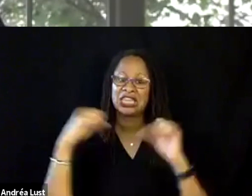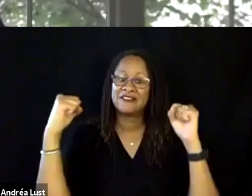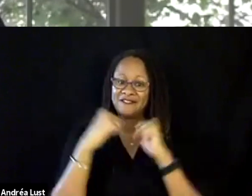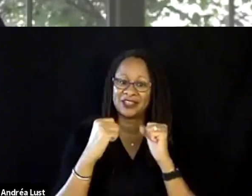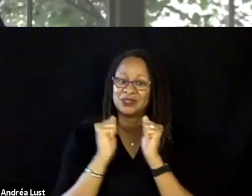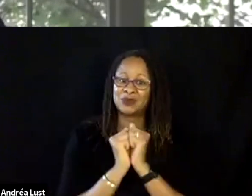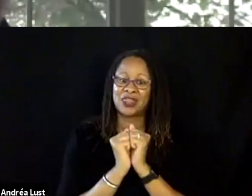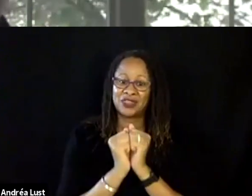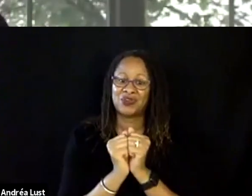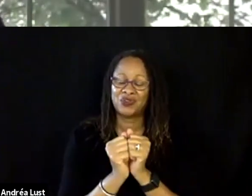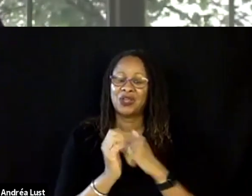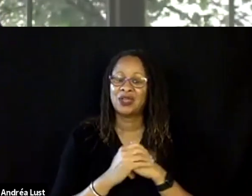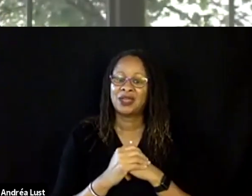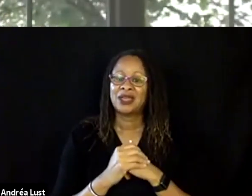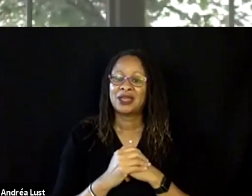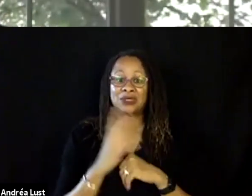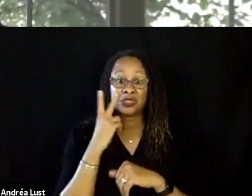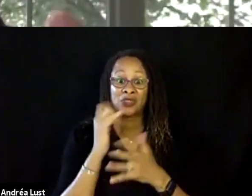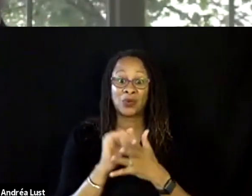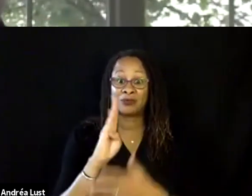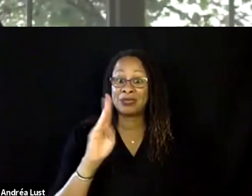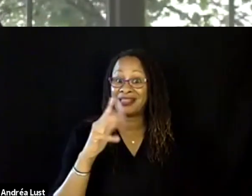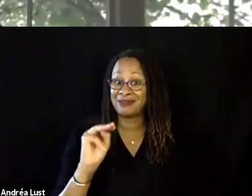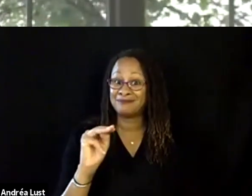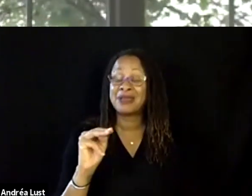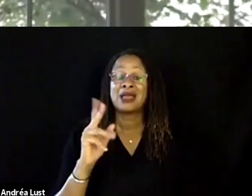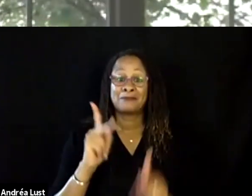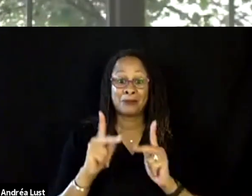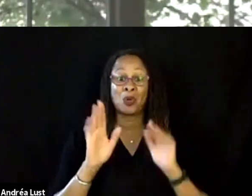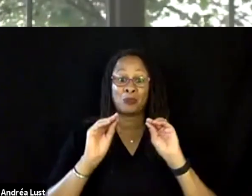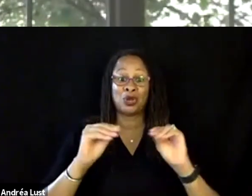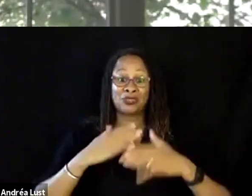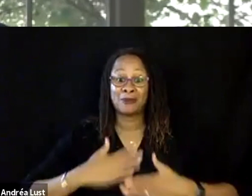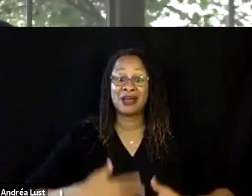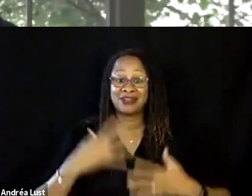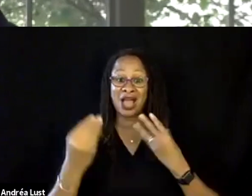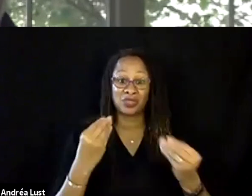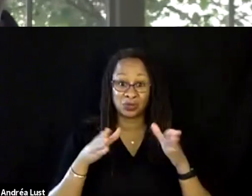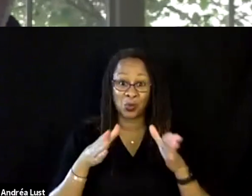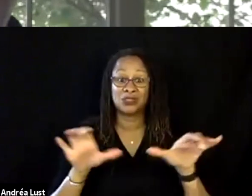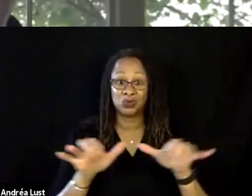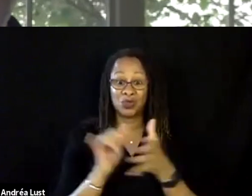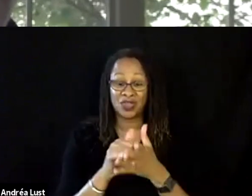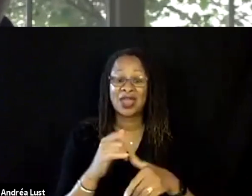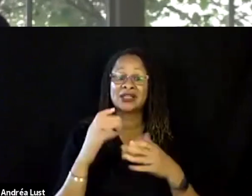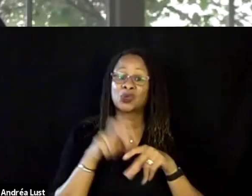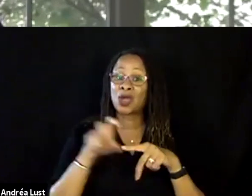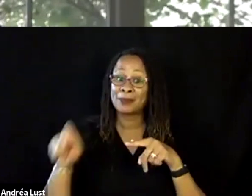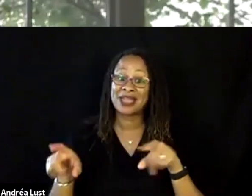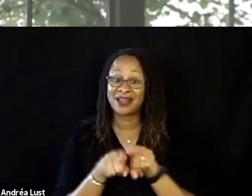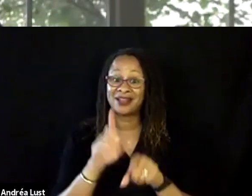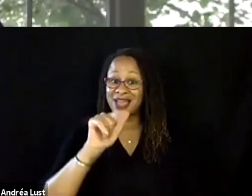together. And, you know, as we saw with Black Lives Matter, people putting their bodies out there was the way to do that, in the same way that coming out as an ally, as